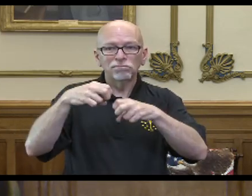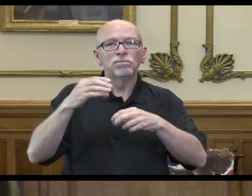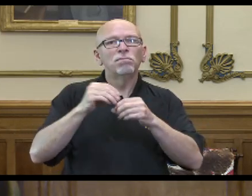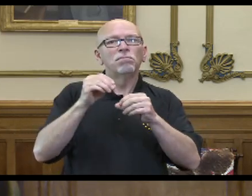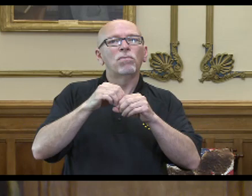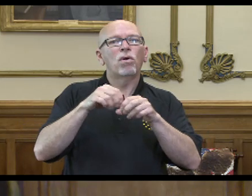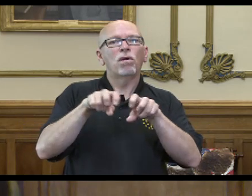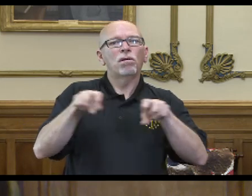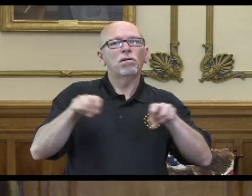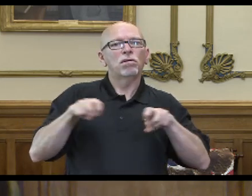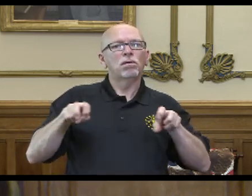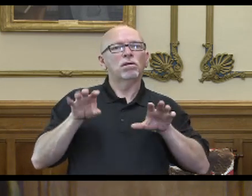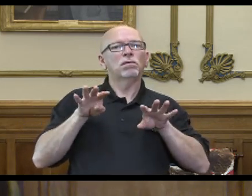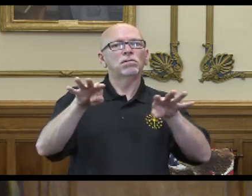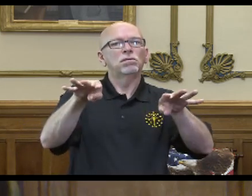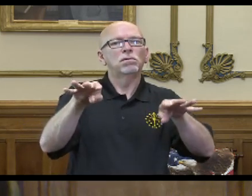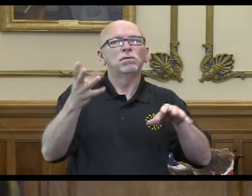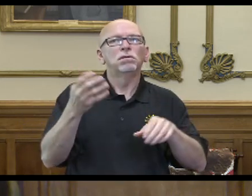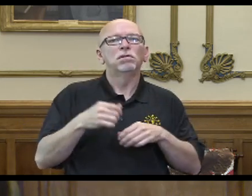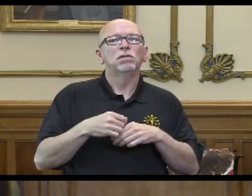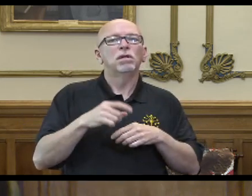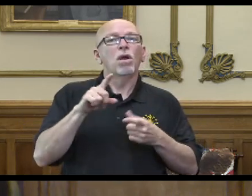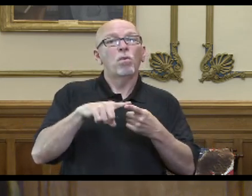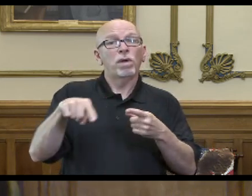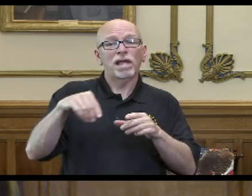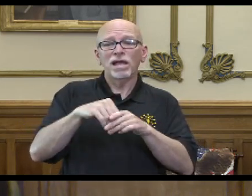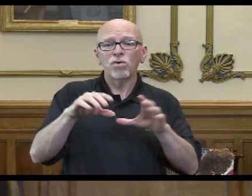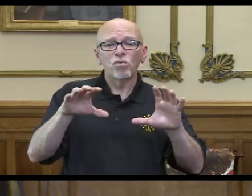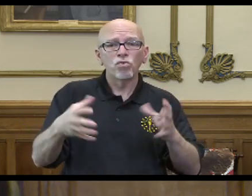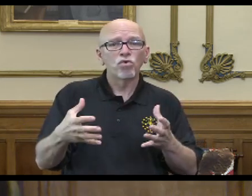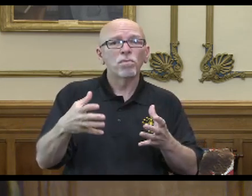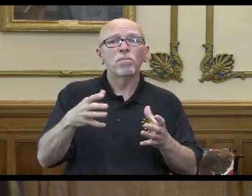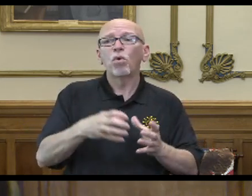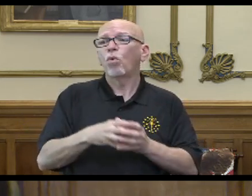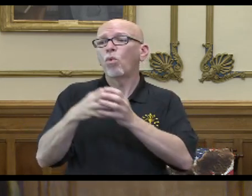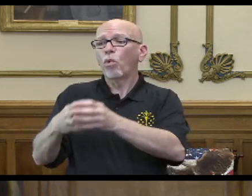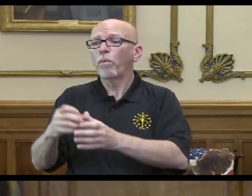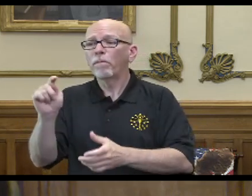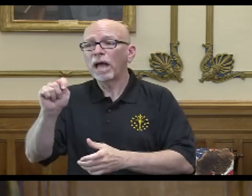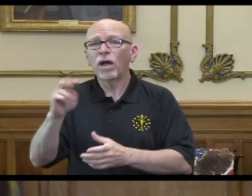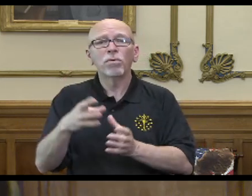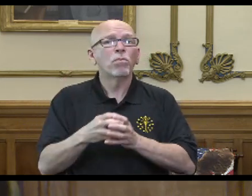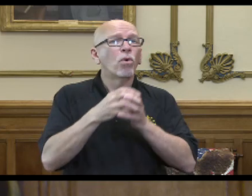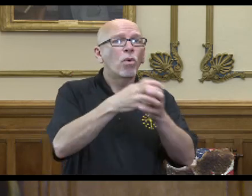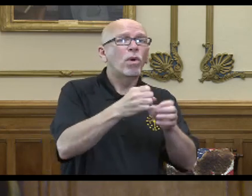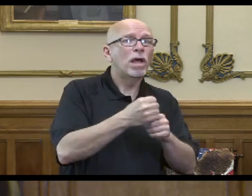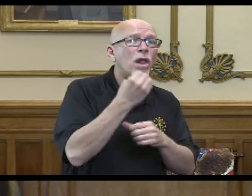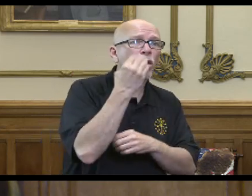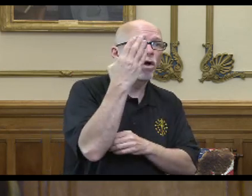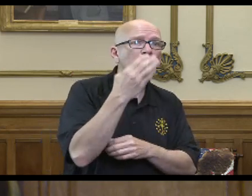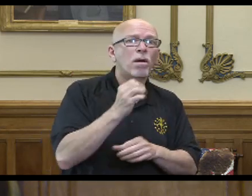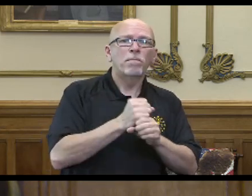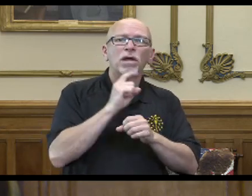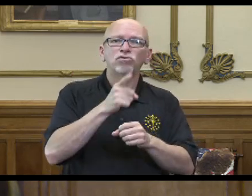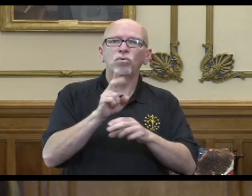facing straight forward, and that students, when they're in groups, like to go to the bathroom or to get their lunch or whatever, that